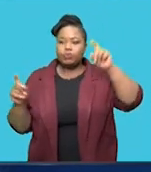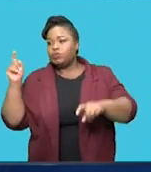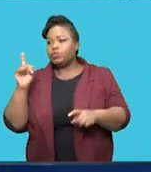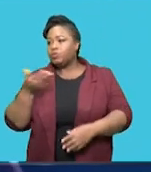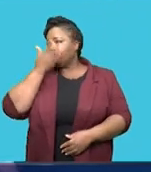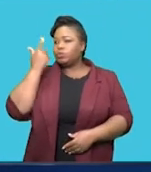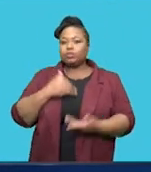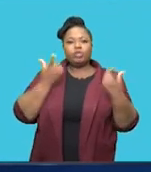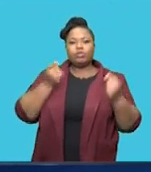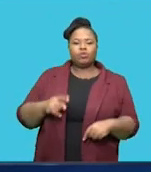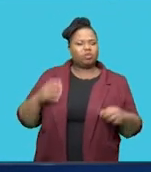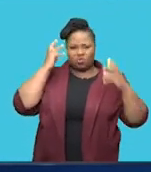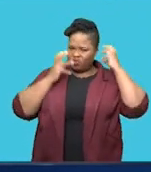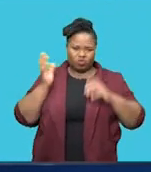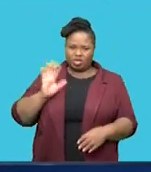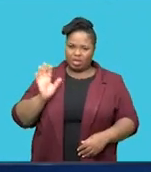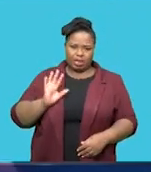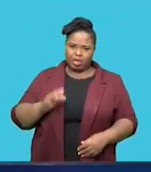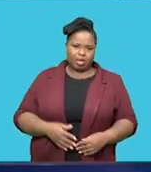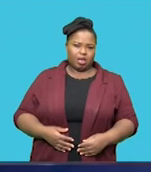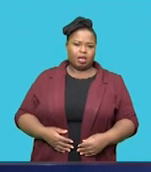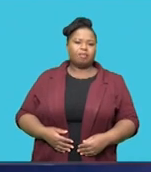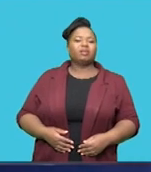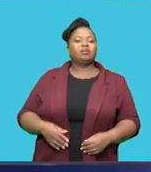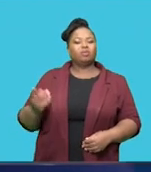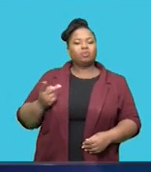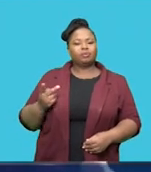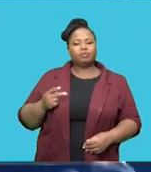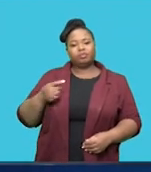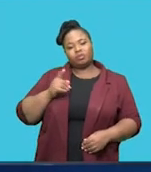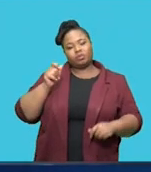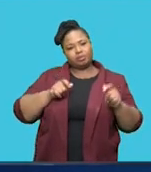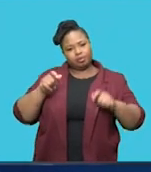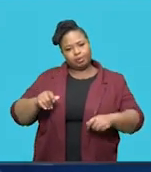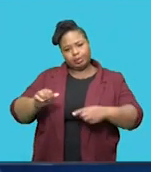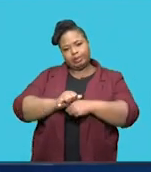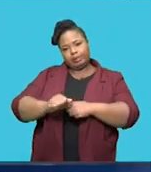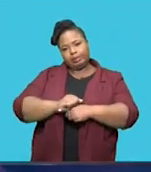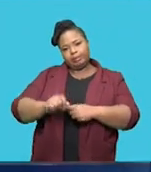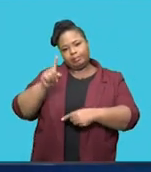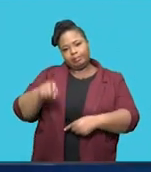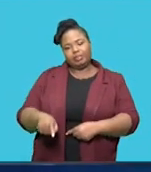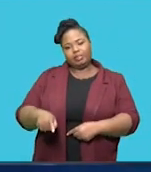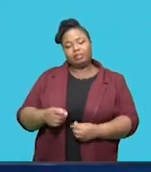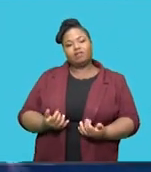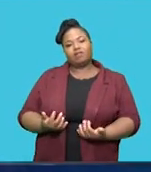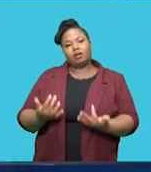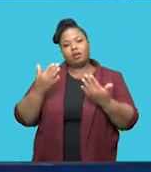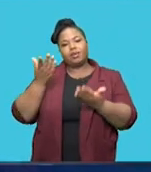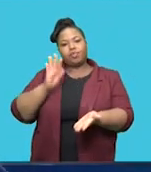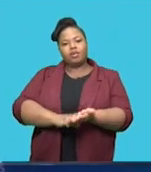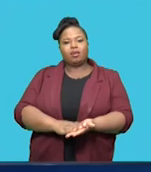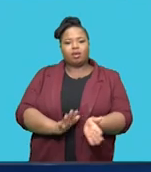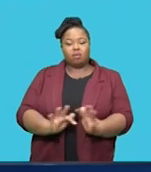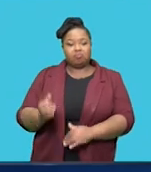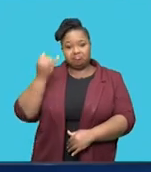know what to do. We are all confused and all of that. And at least those people must be trained in terms of putting up fire. I think it's